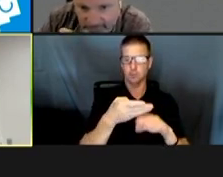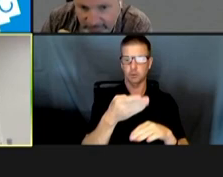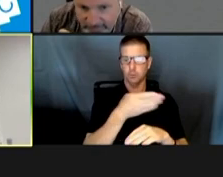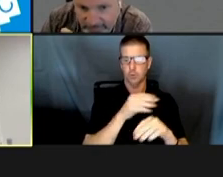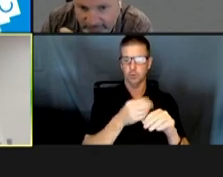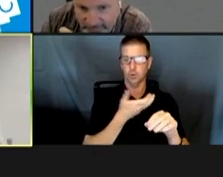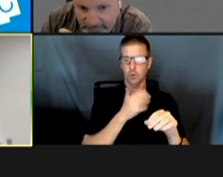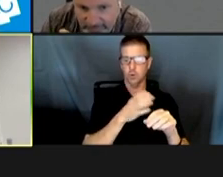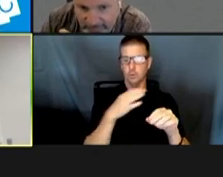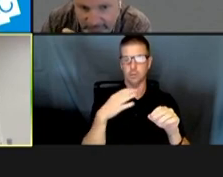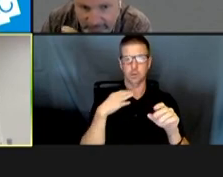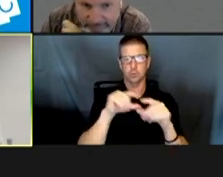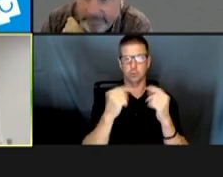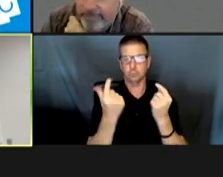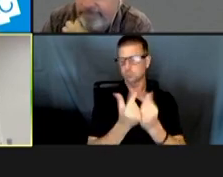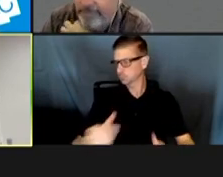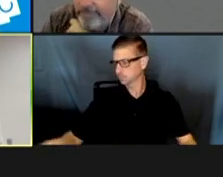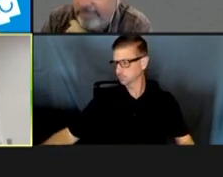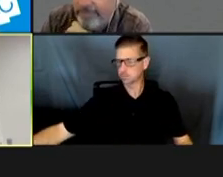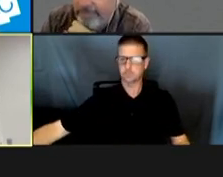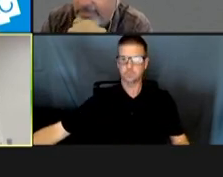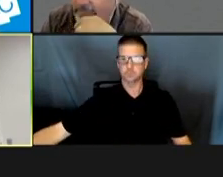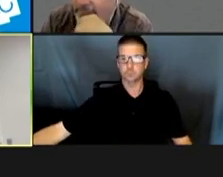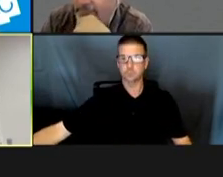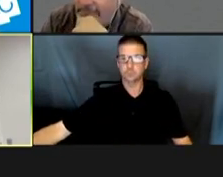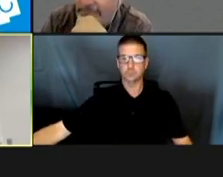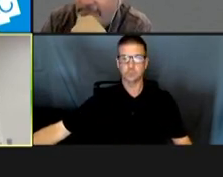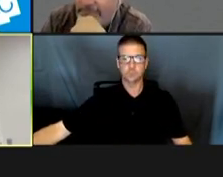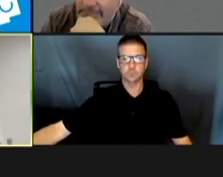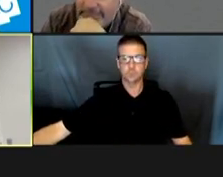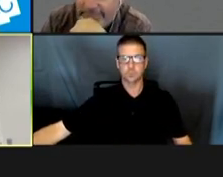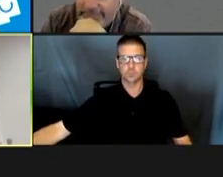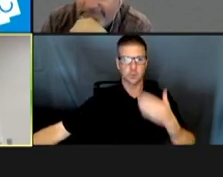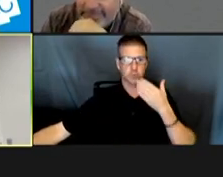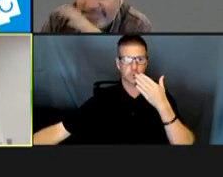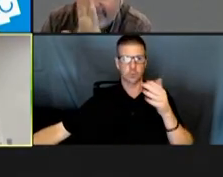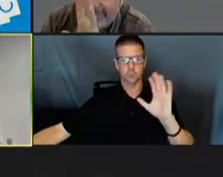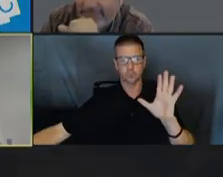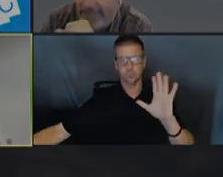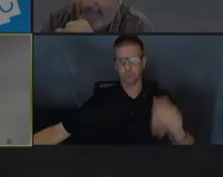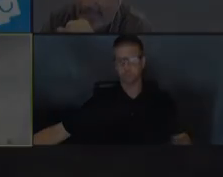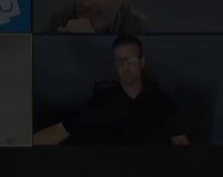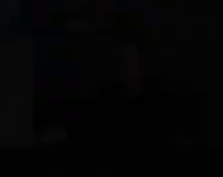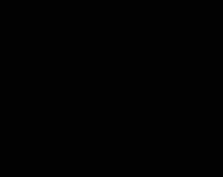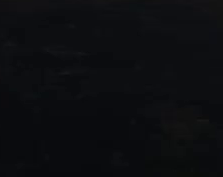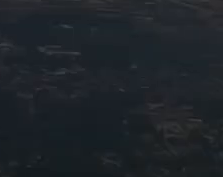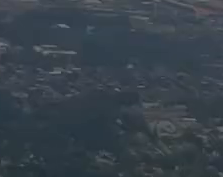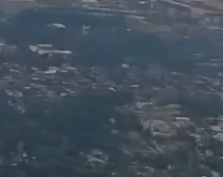our committee groups. Thank you, everyone. We're adjourned.